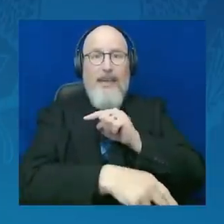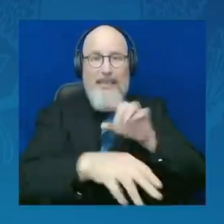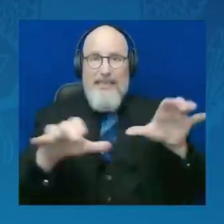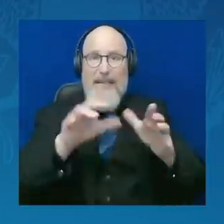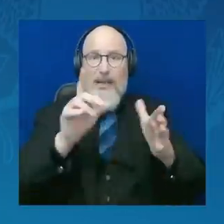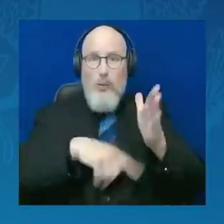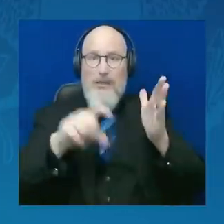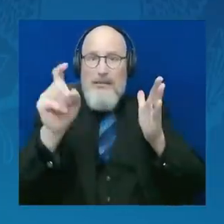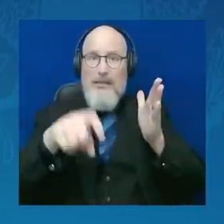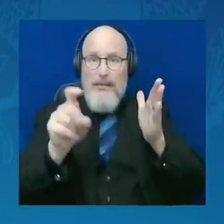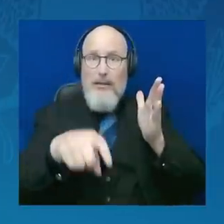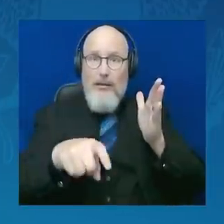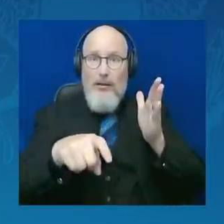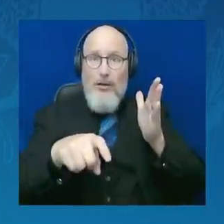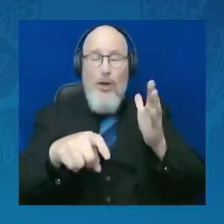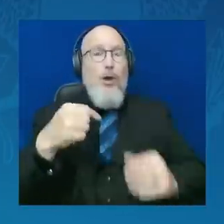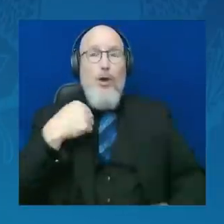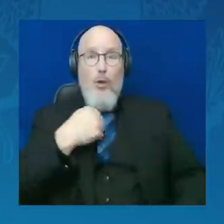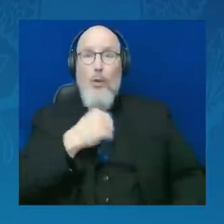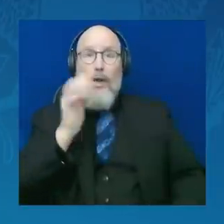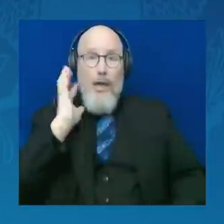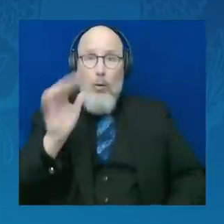to focus on this issue,